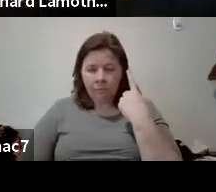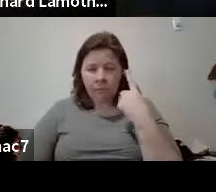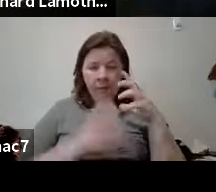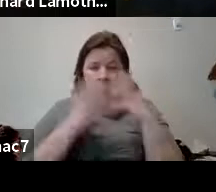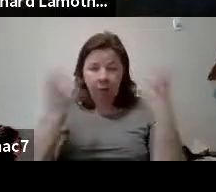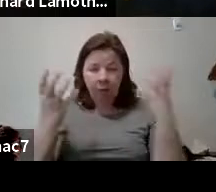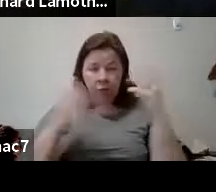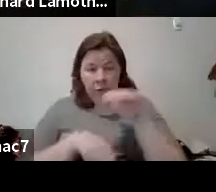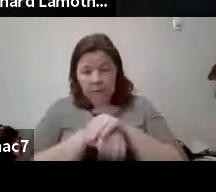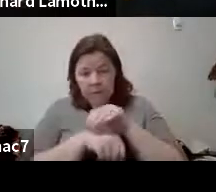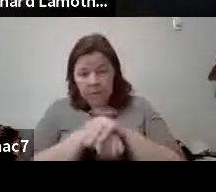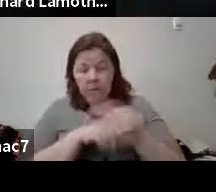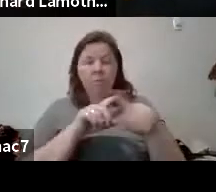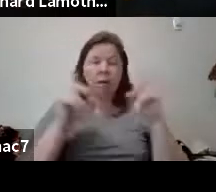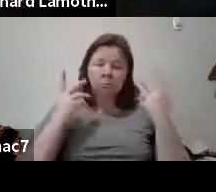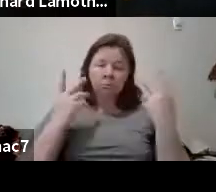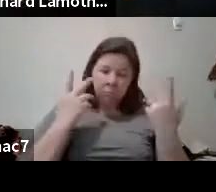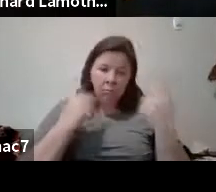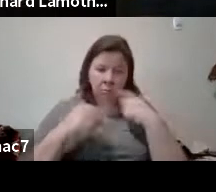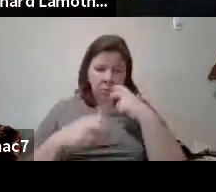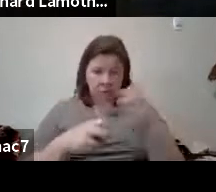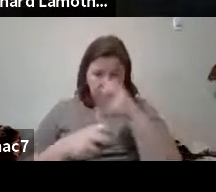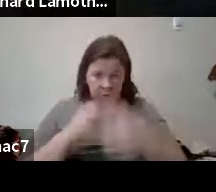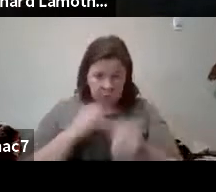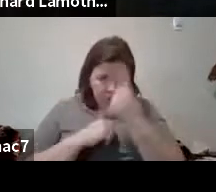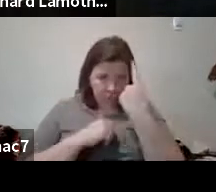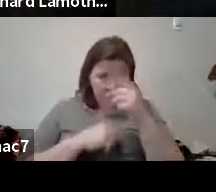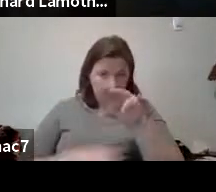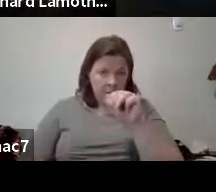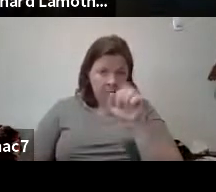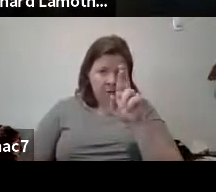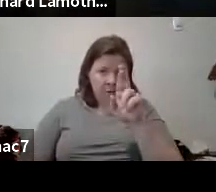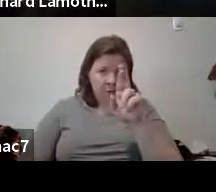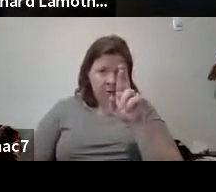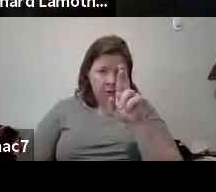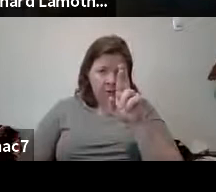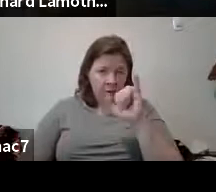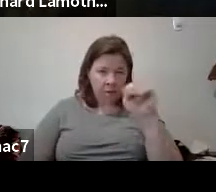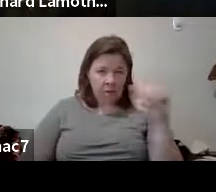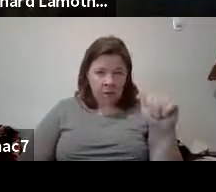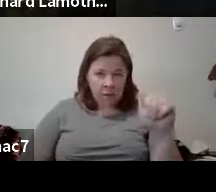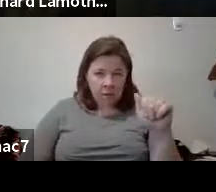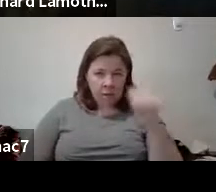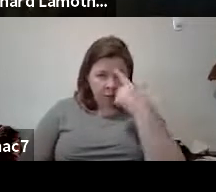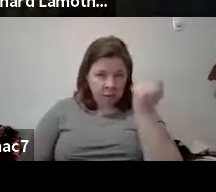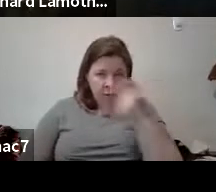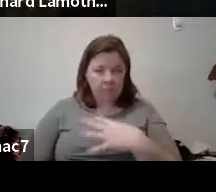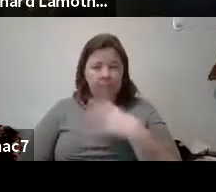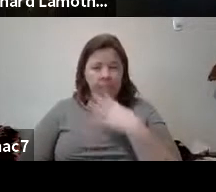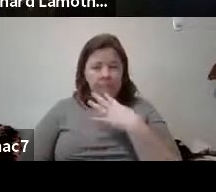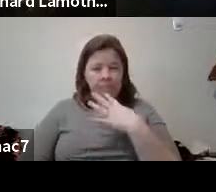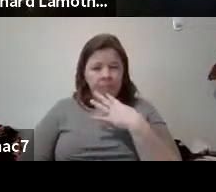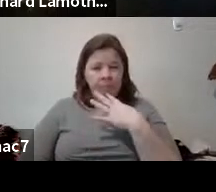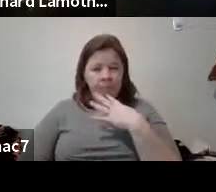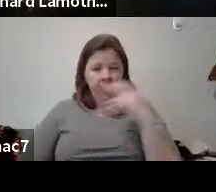much English, but it's difficult to understand Marina because he speaks